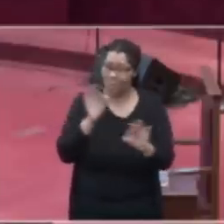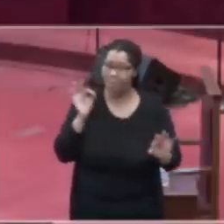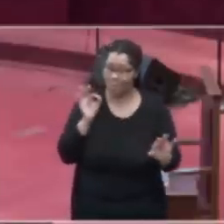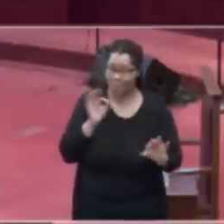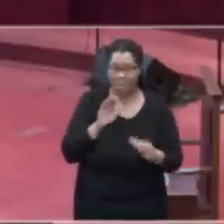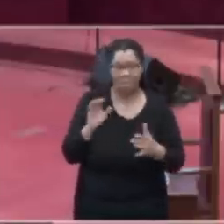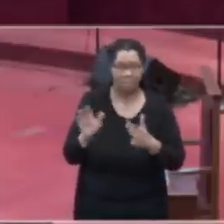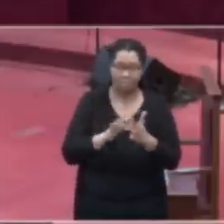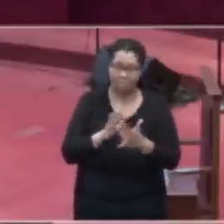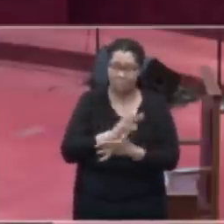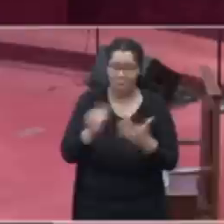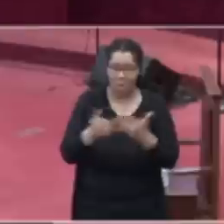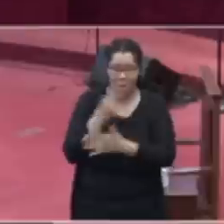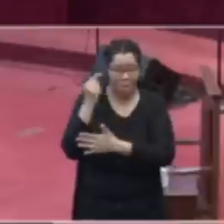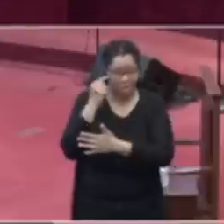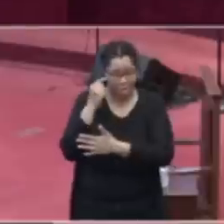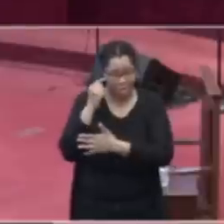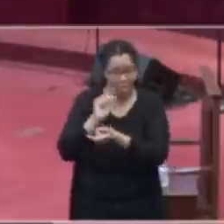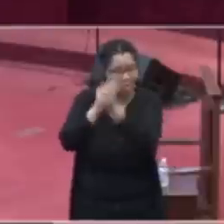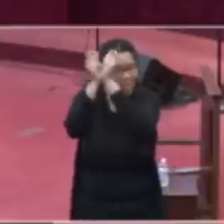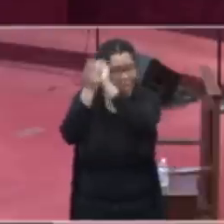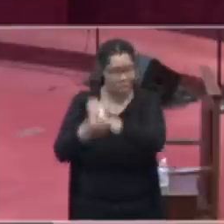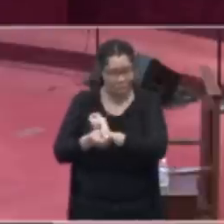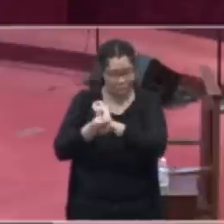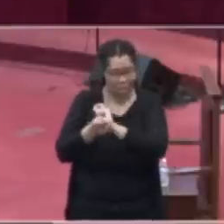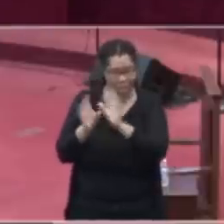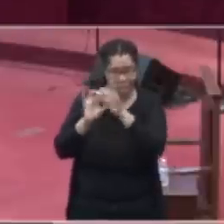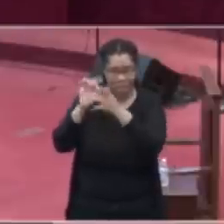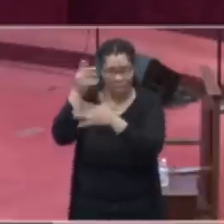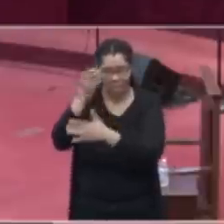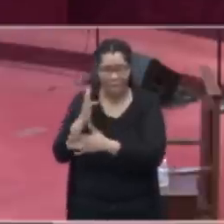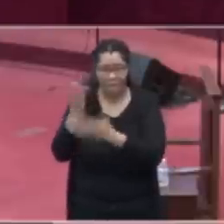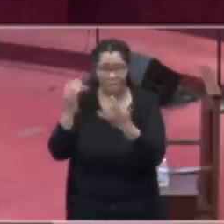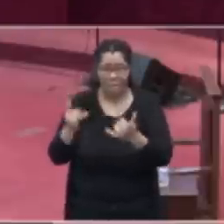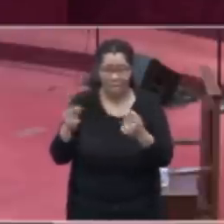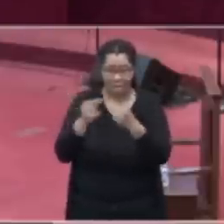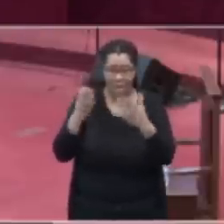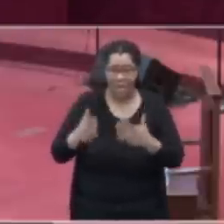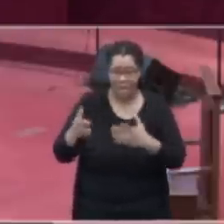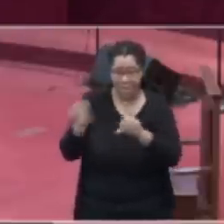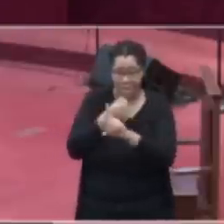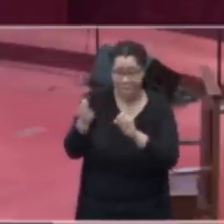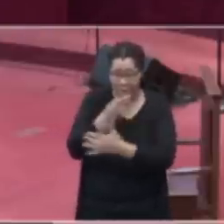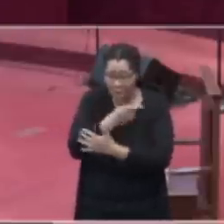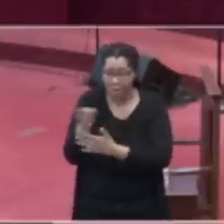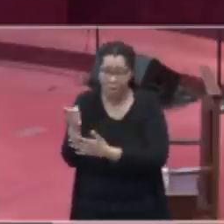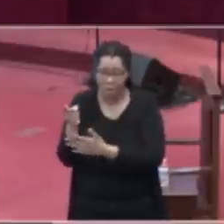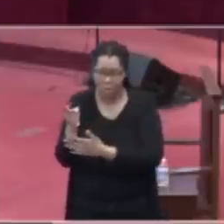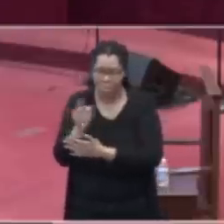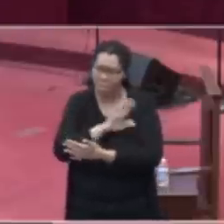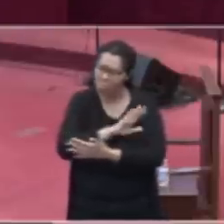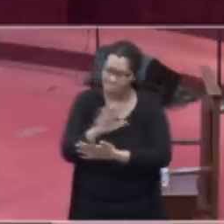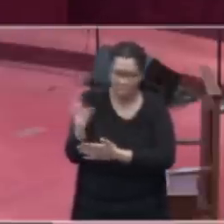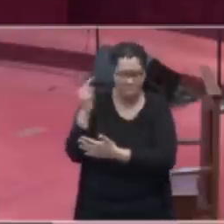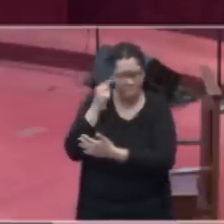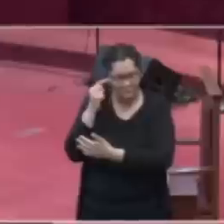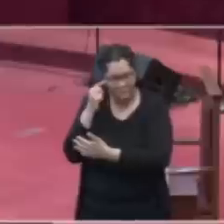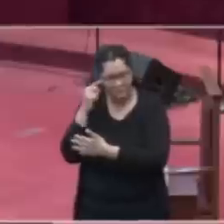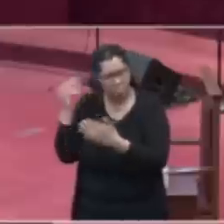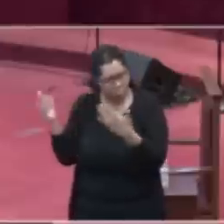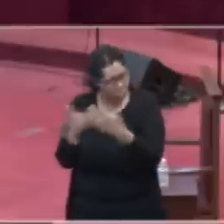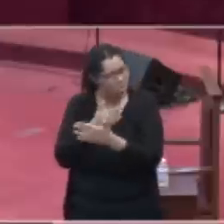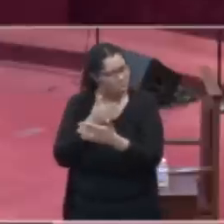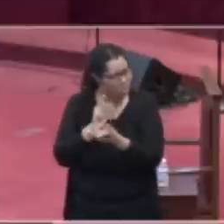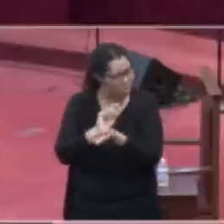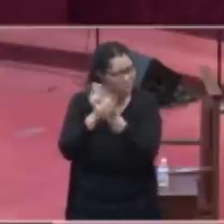your mind. So now that your mind has been renewed, here's the enemy's attack launch. You have a renewed mind,